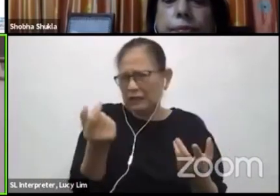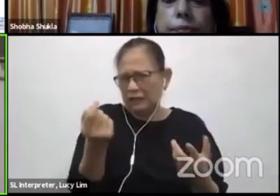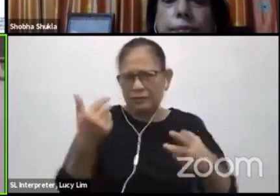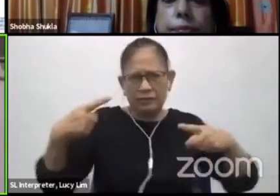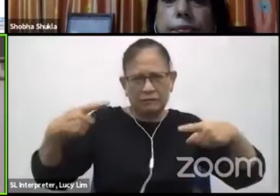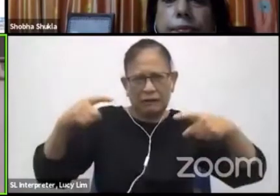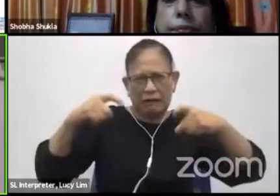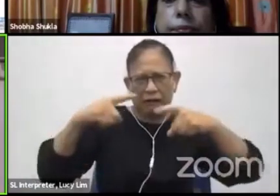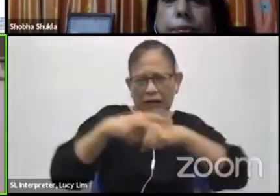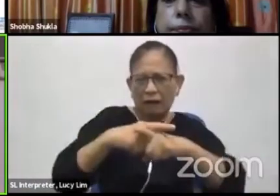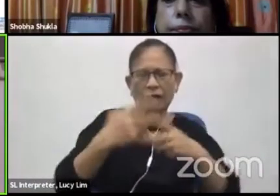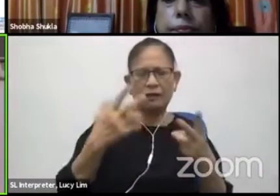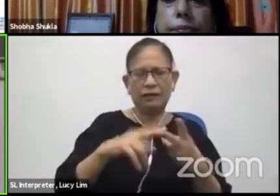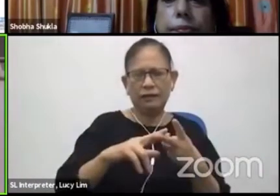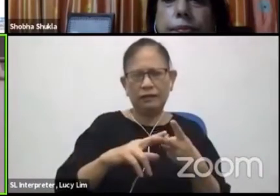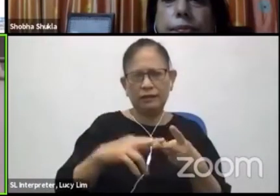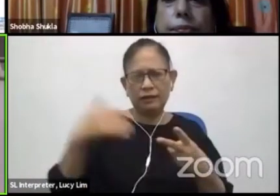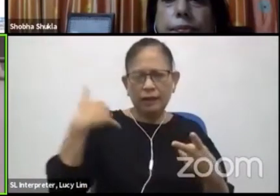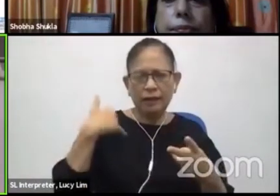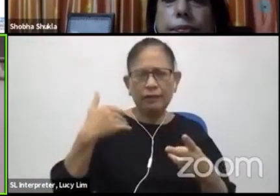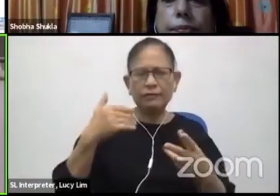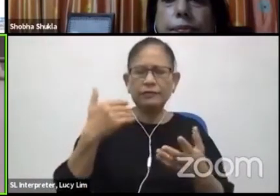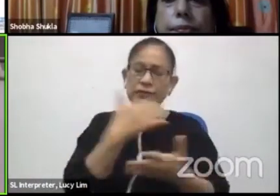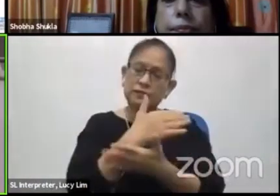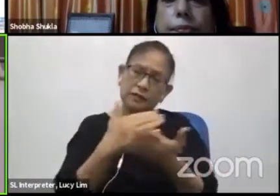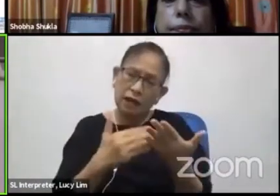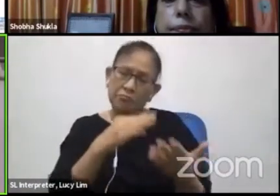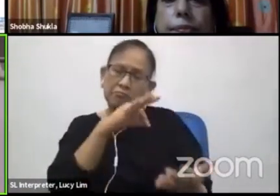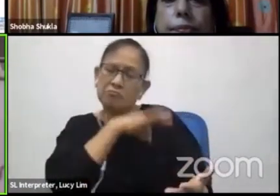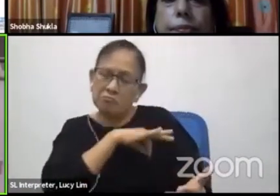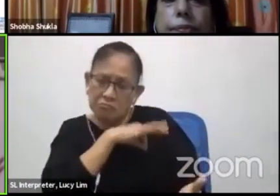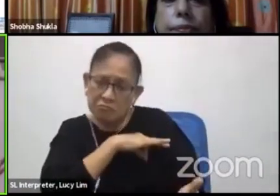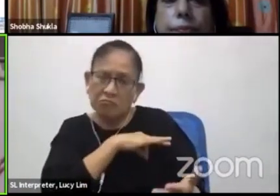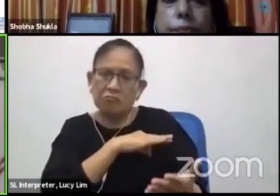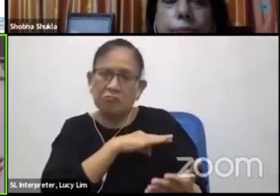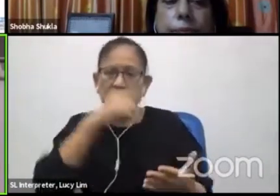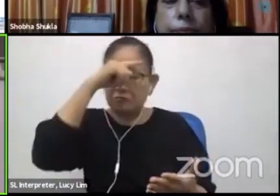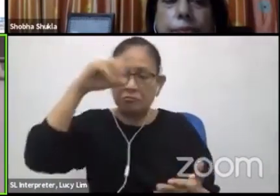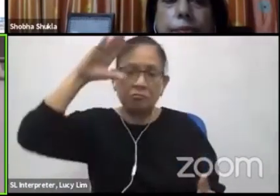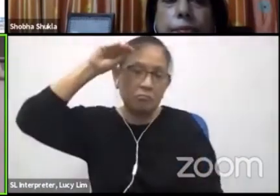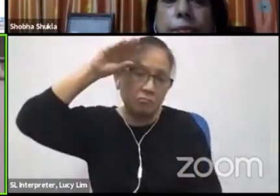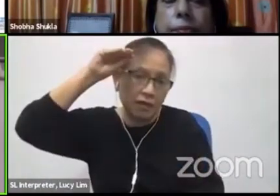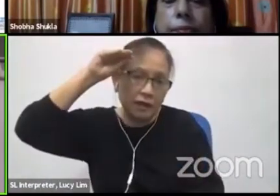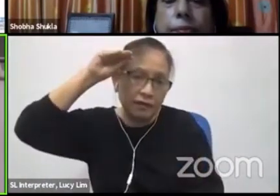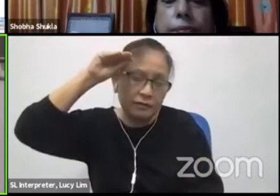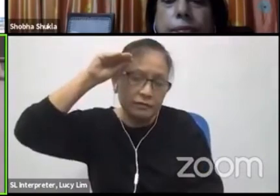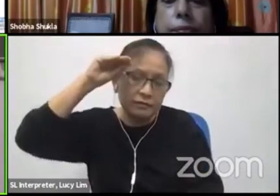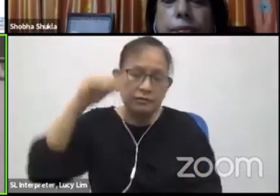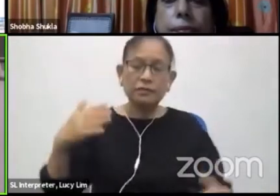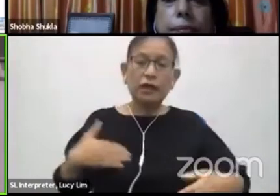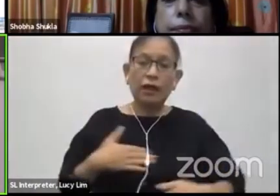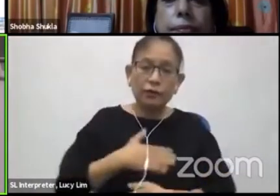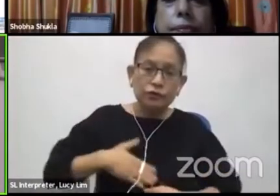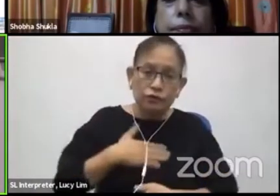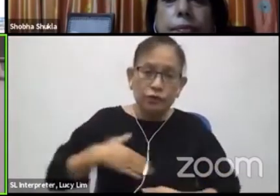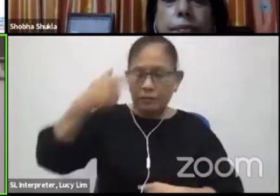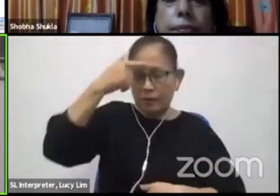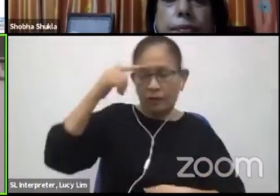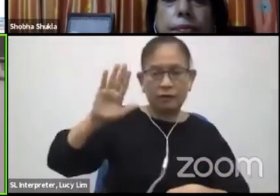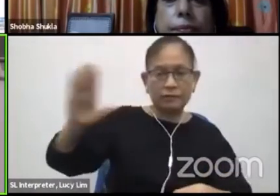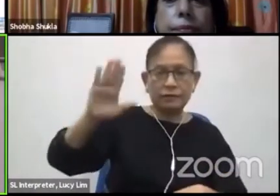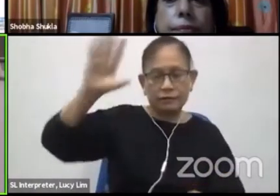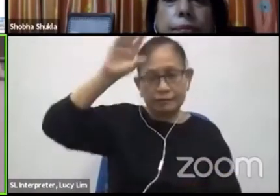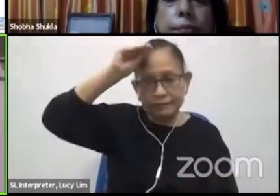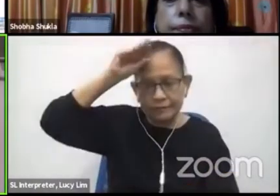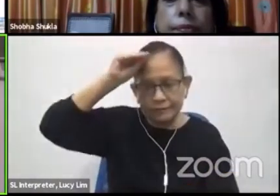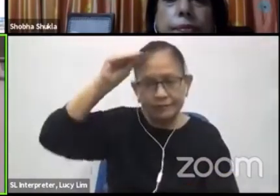of how there are many privileges and entitlements that men enjoy because of patriarchy, as well as a lot of pressures of